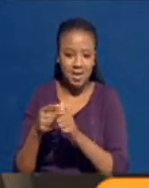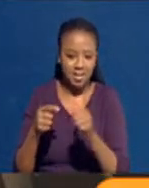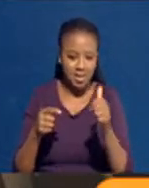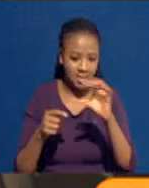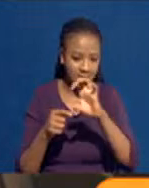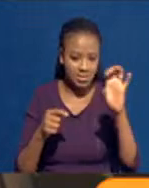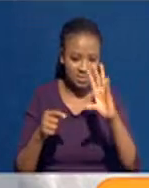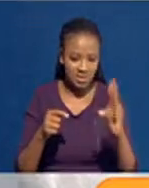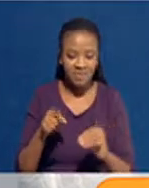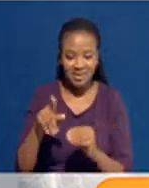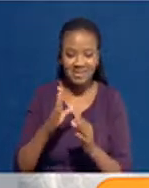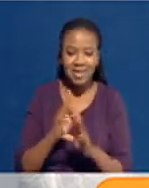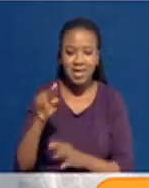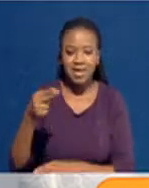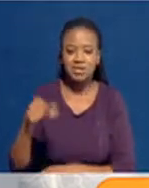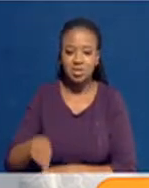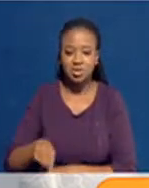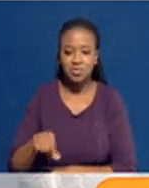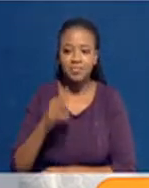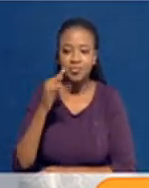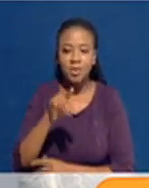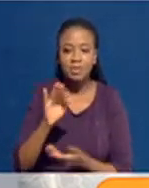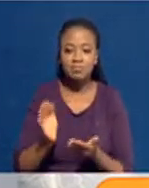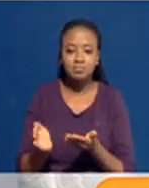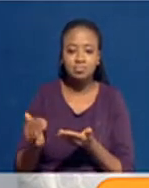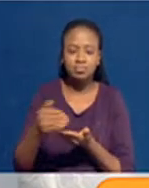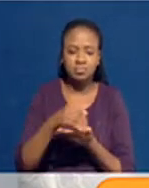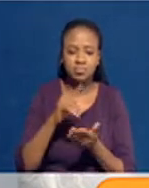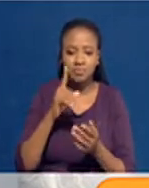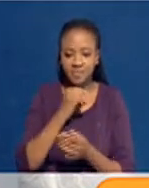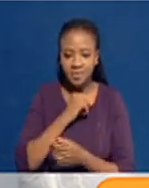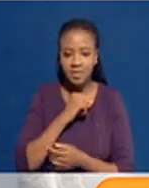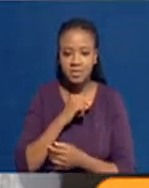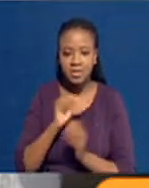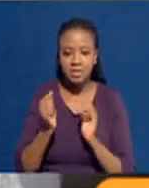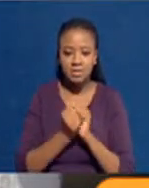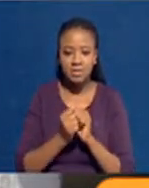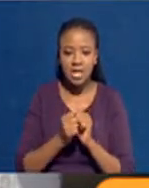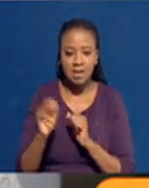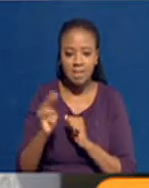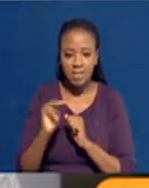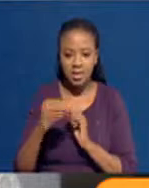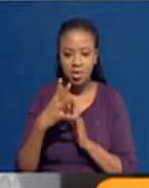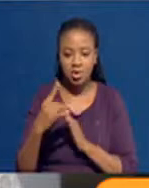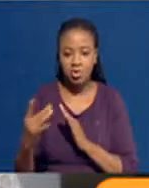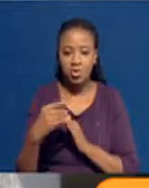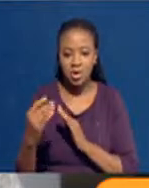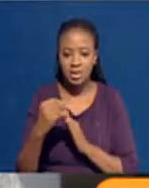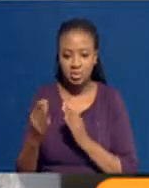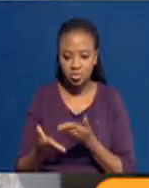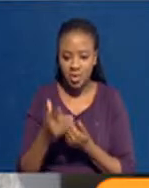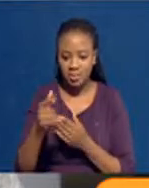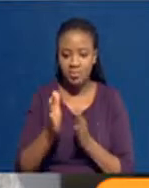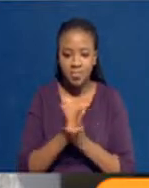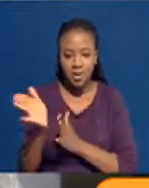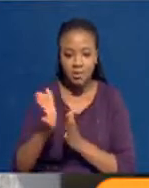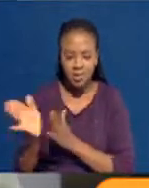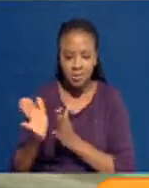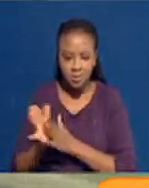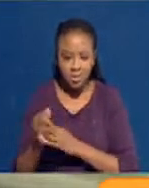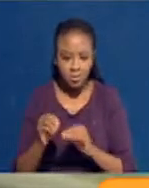after the firm raised $10 million in Series A funding for its next phase of growth and regional